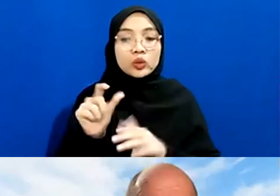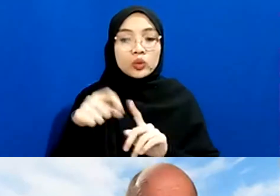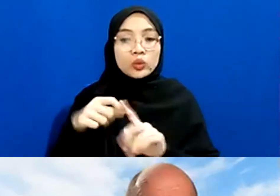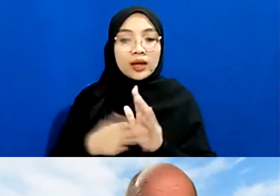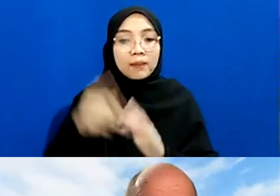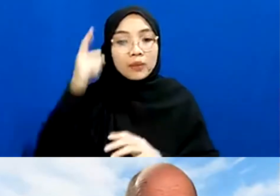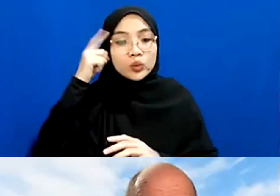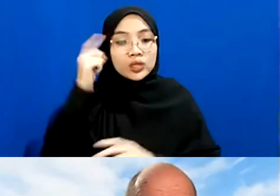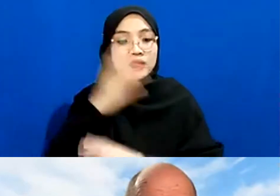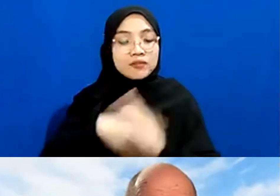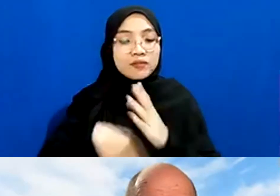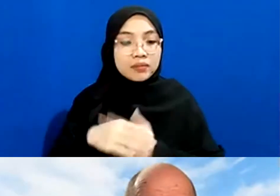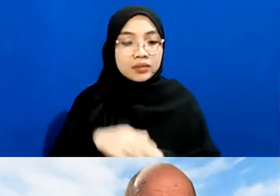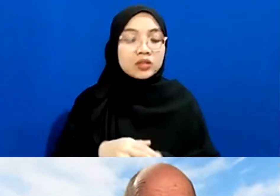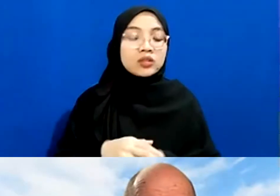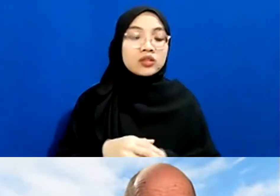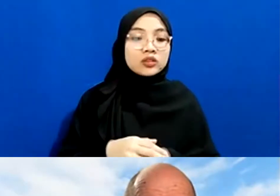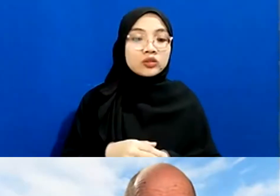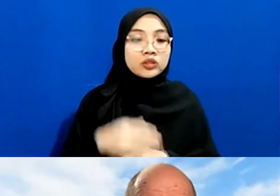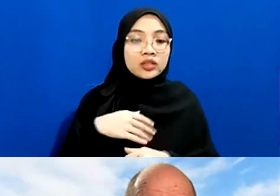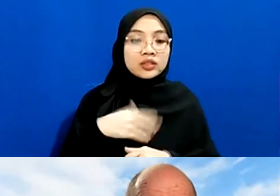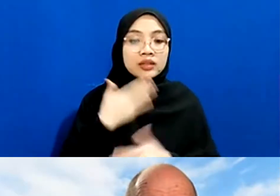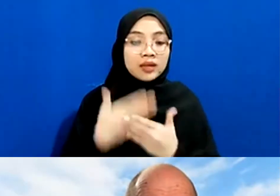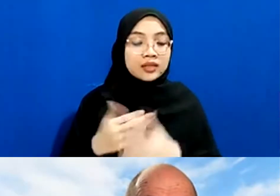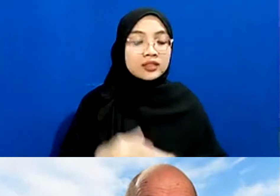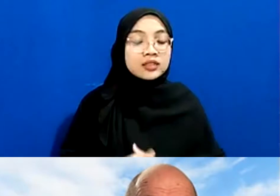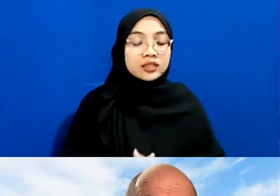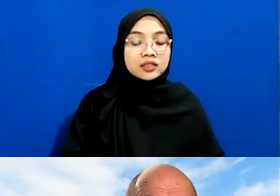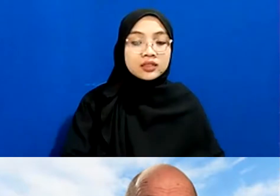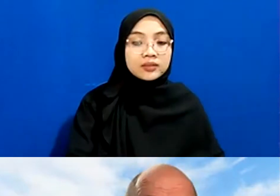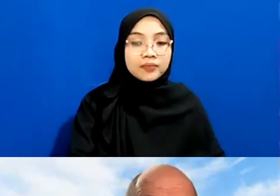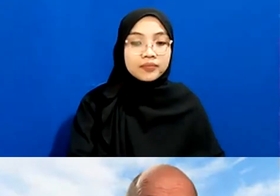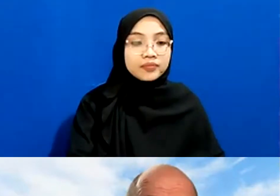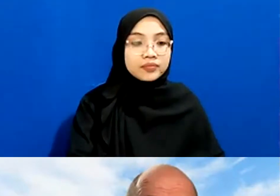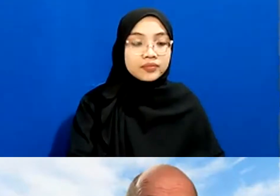Wuri Handayani. And this is such an